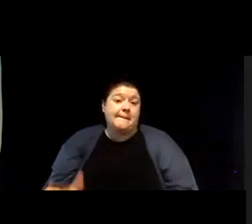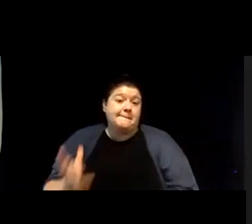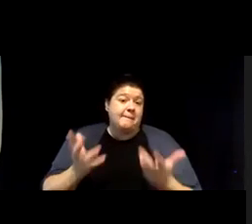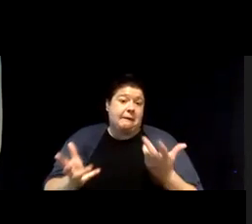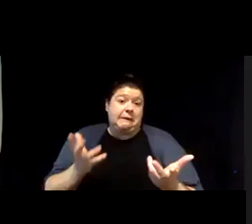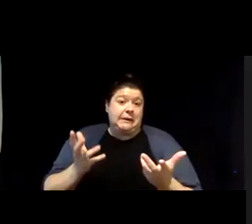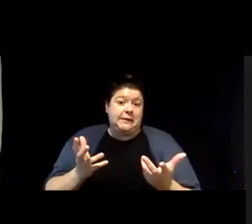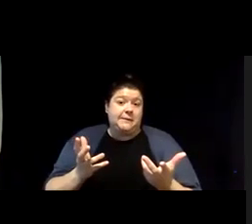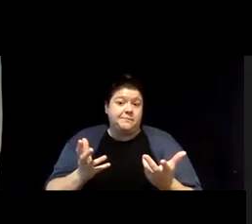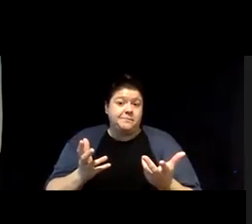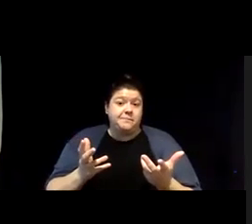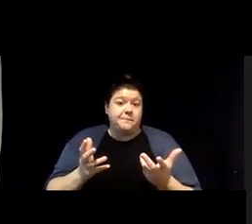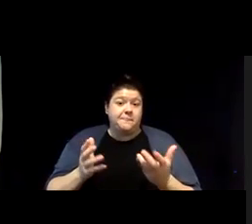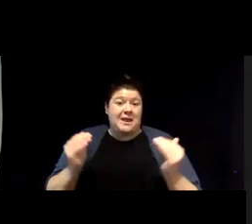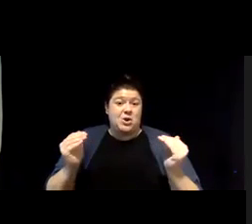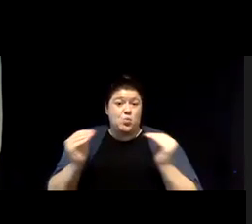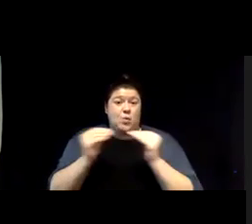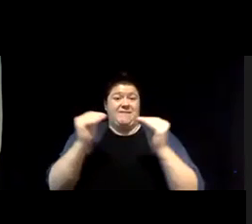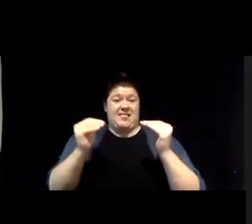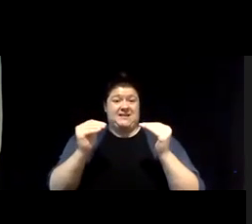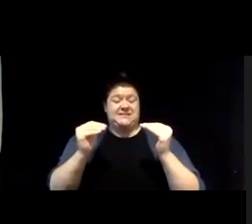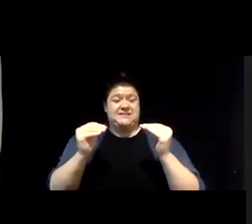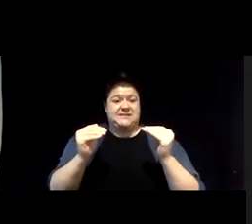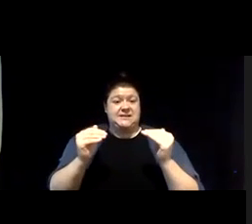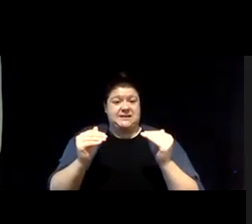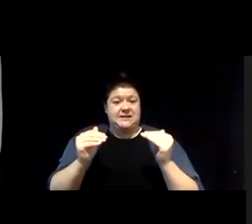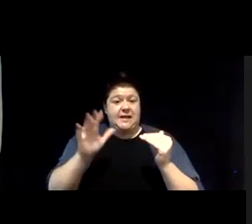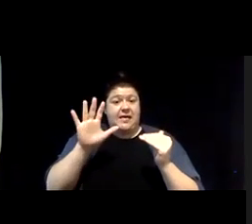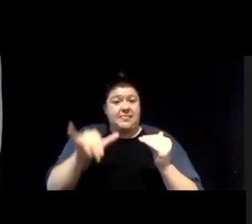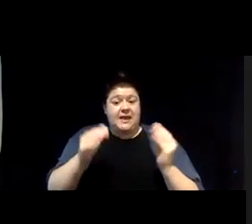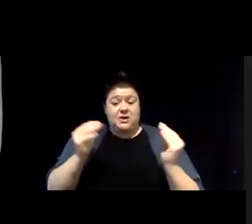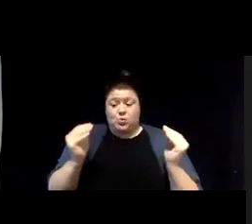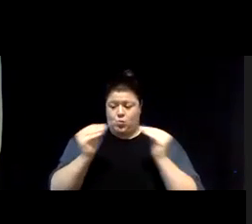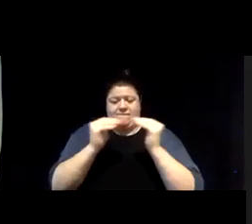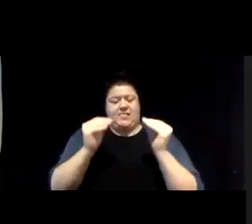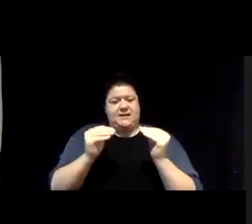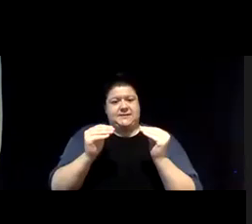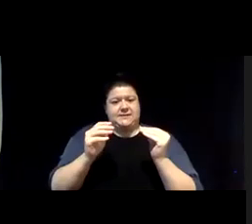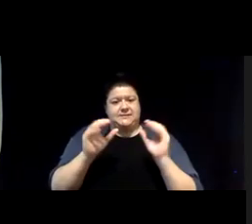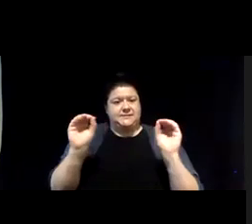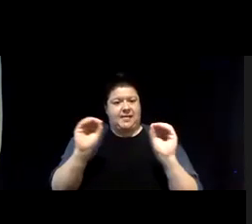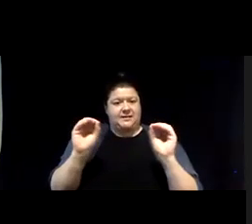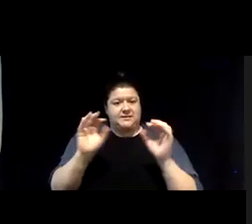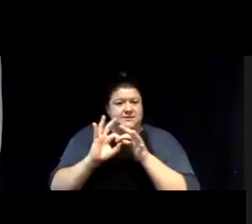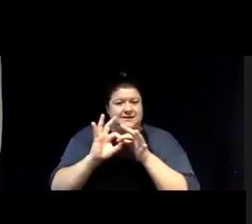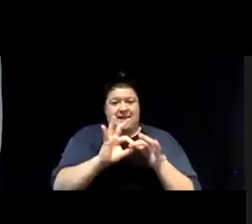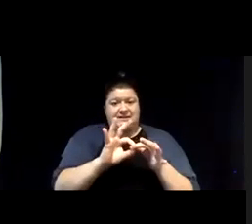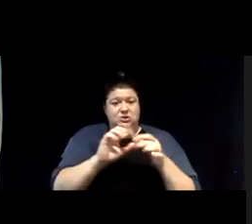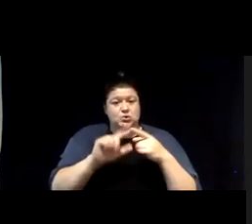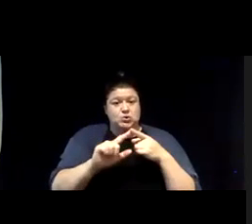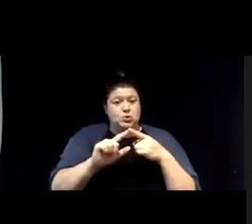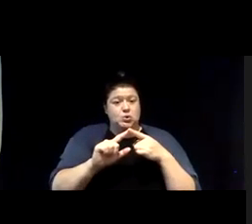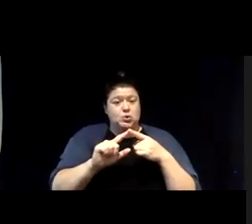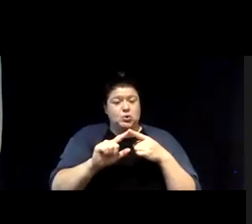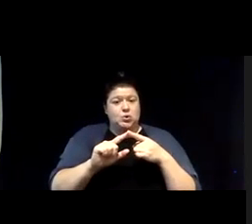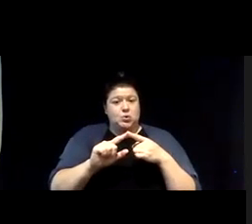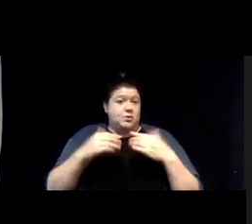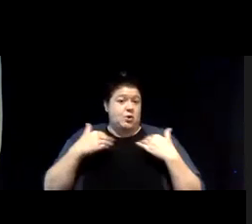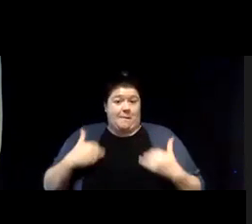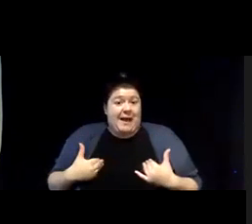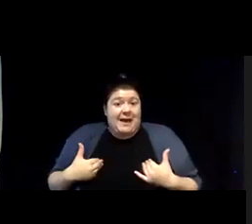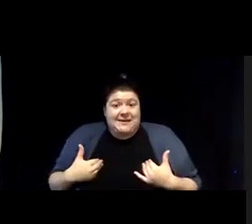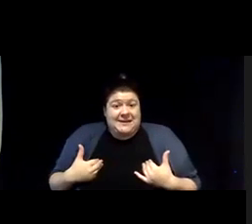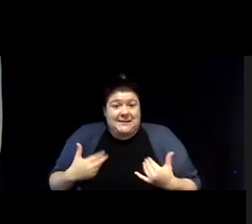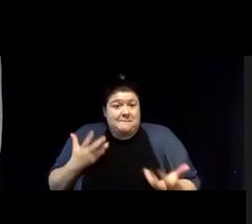maybe there's an equivalent term, and that equivalent term has nothing to do with any anatomical part of your body, but